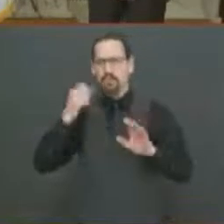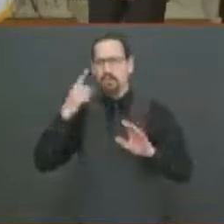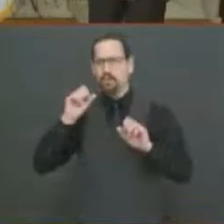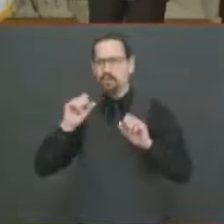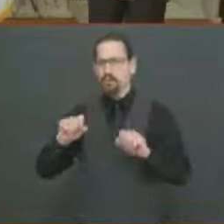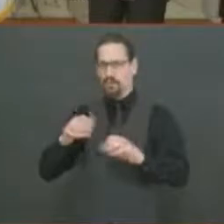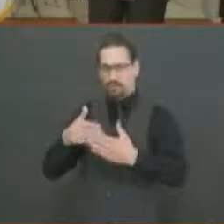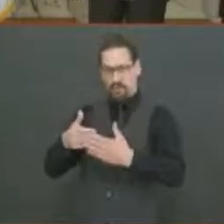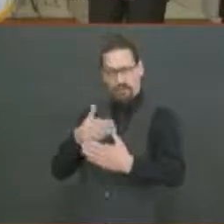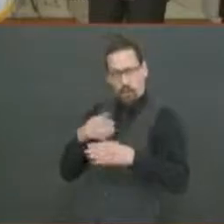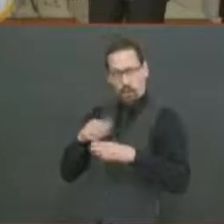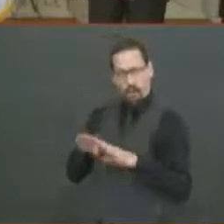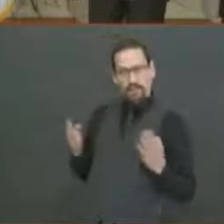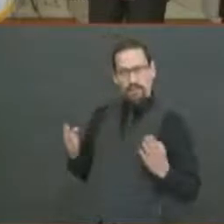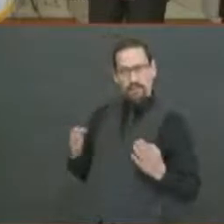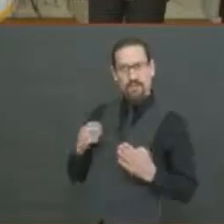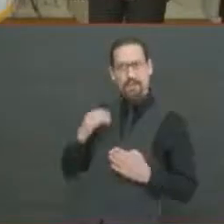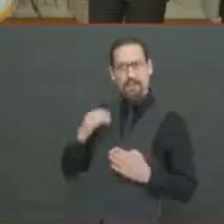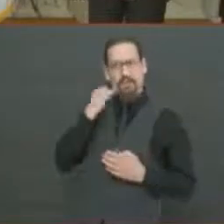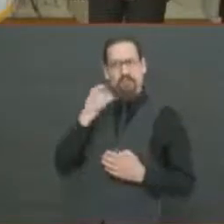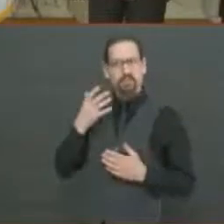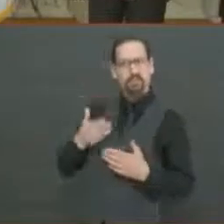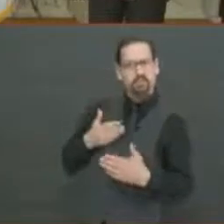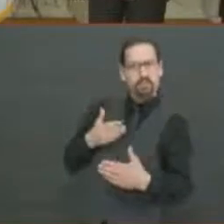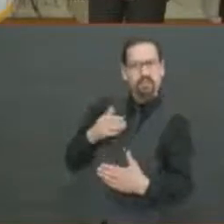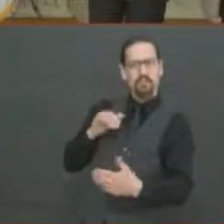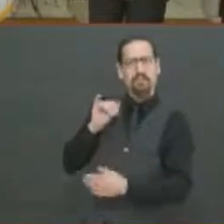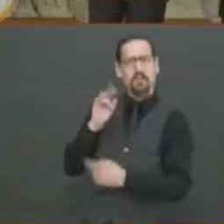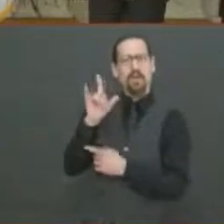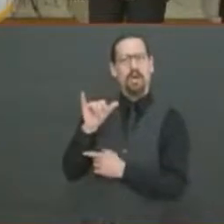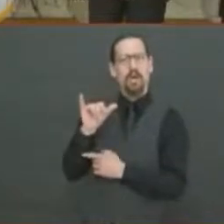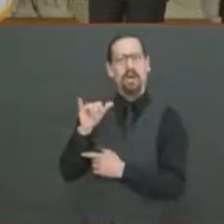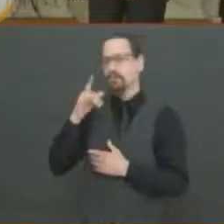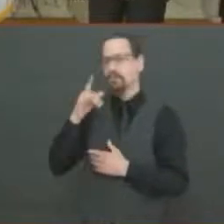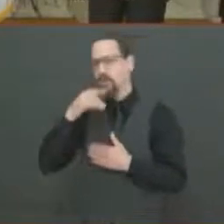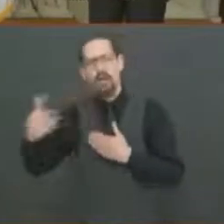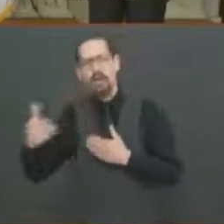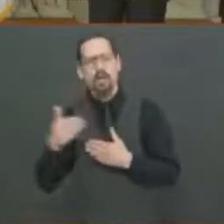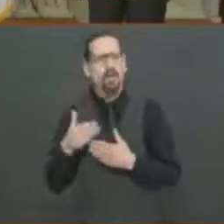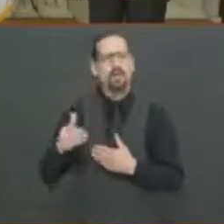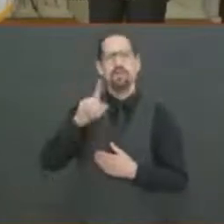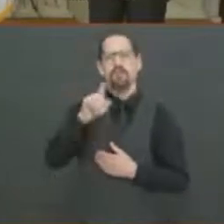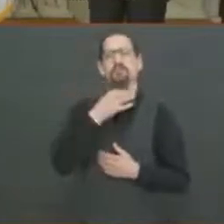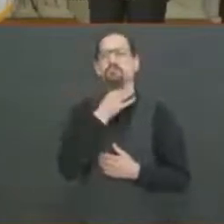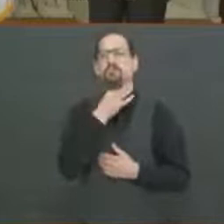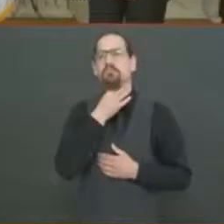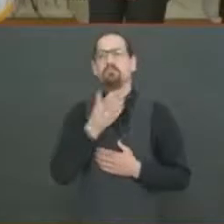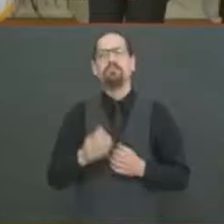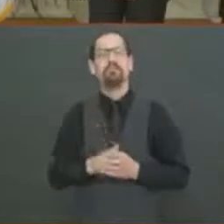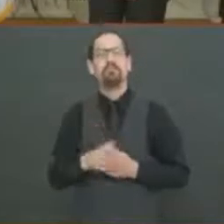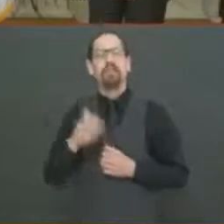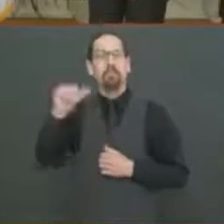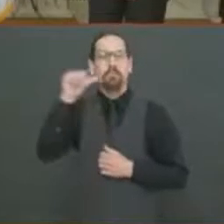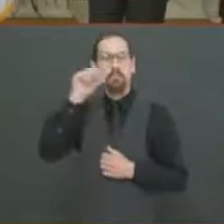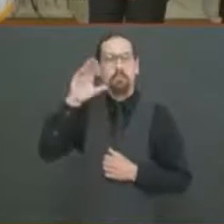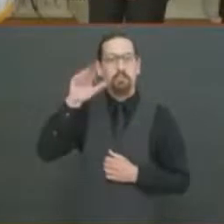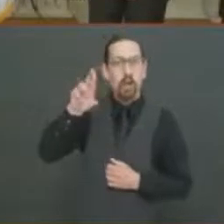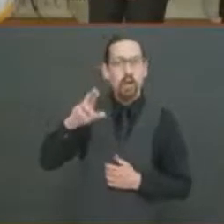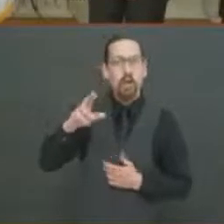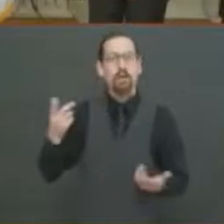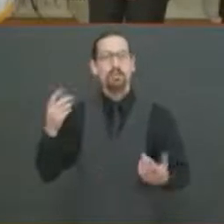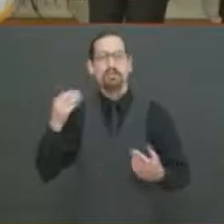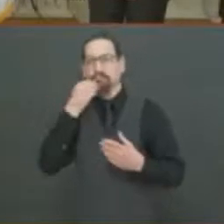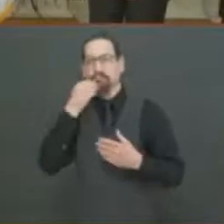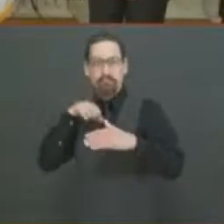best estimate of what July might look like for bars and dine-in restaurants? Could they be at full capacity?